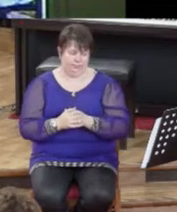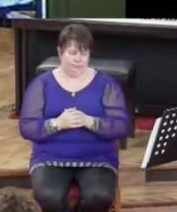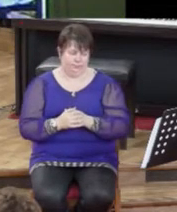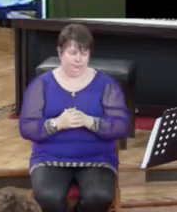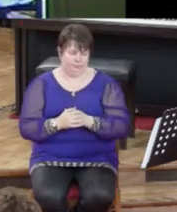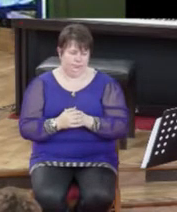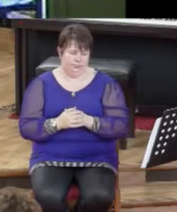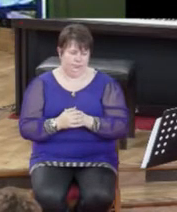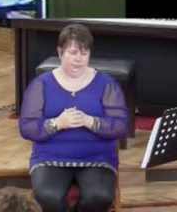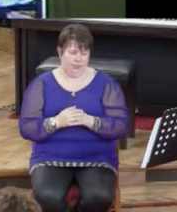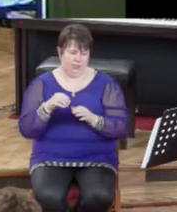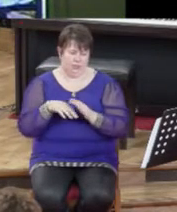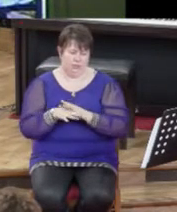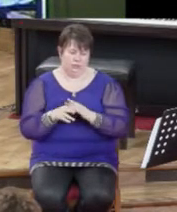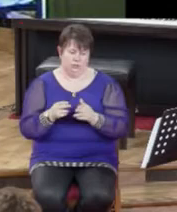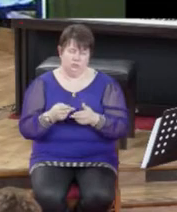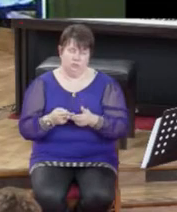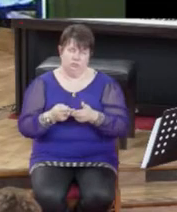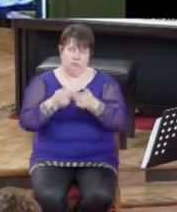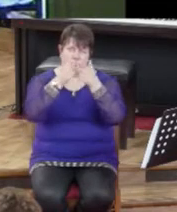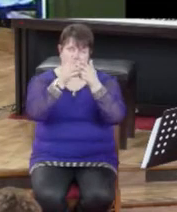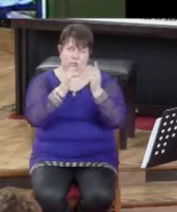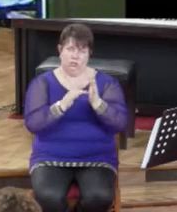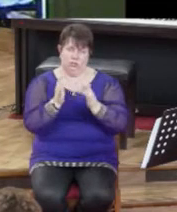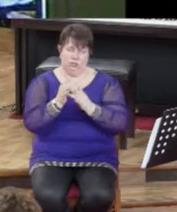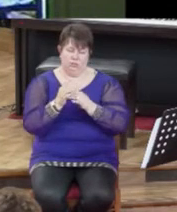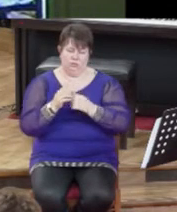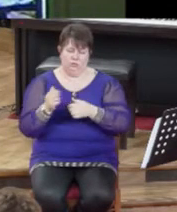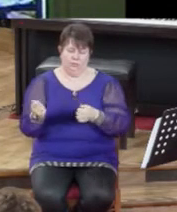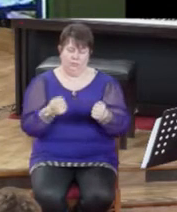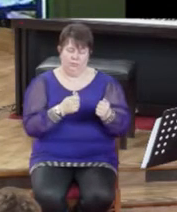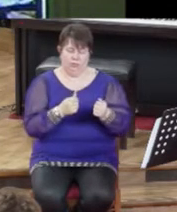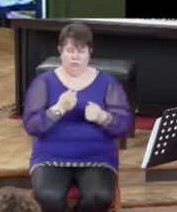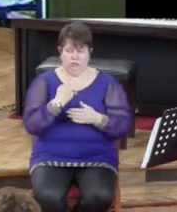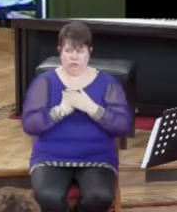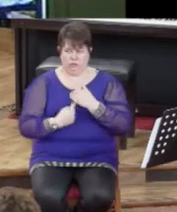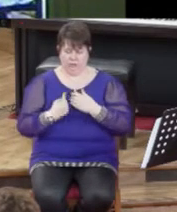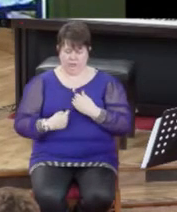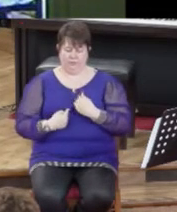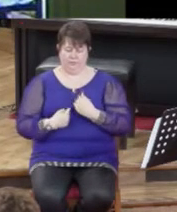And into the presence of the risen Christ, we bring ourselves,